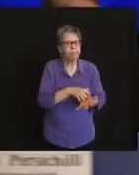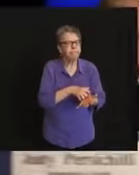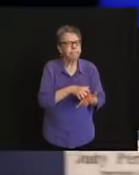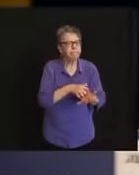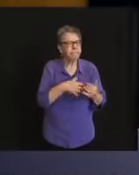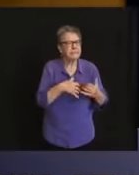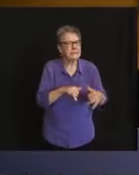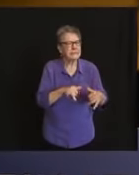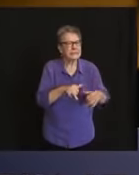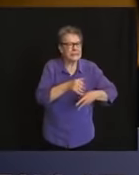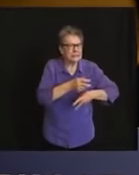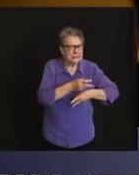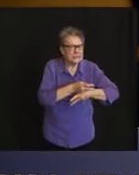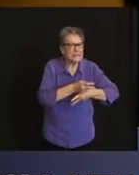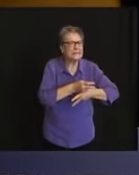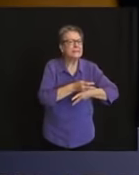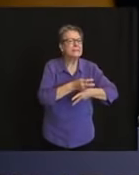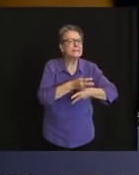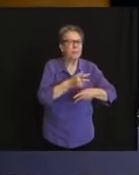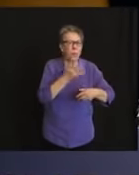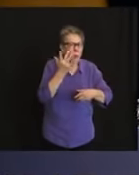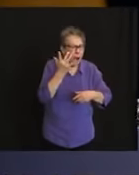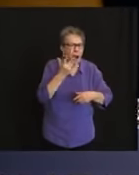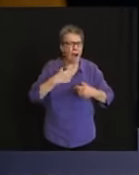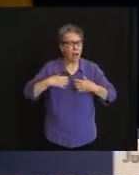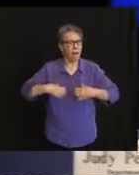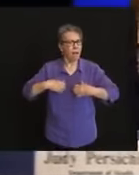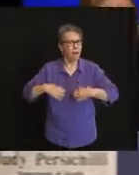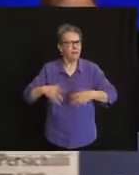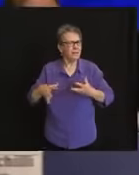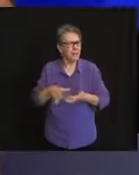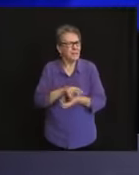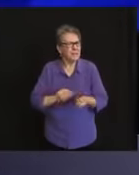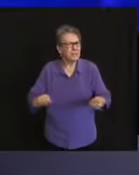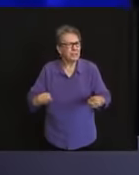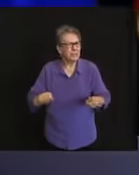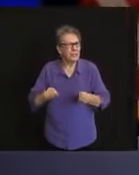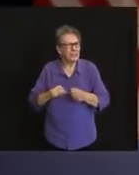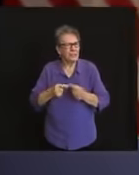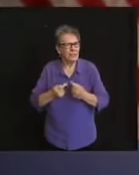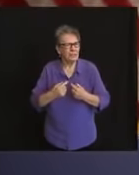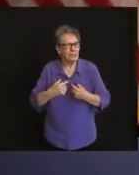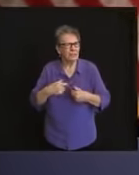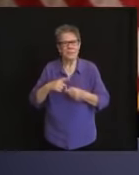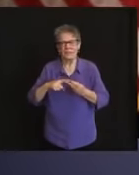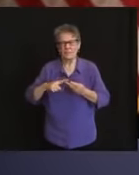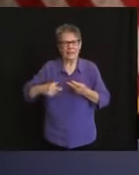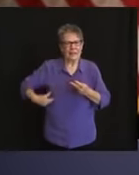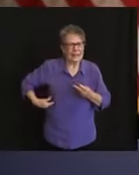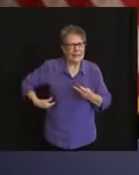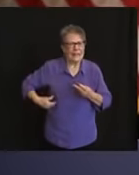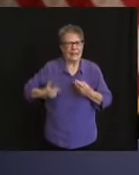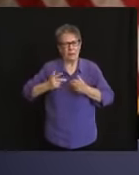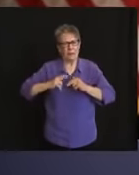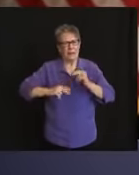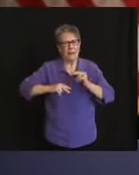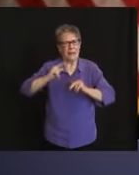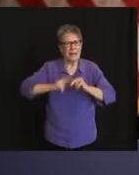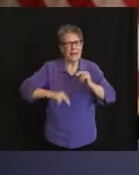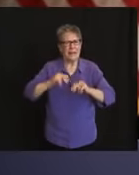as important as in hospital. John, your questions lead, though, to a very good point, is that you don't, very few people are walking